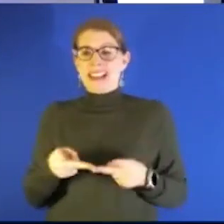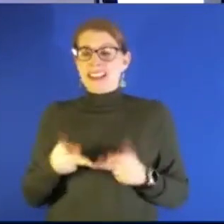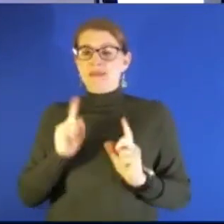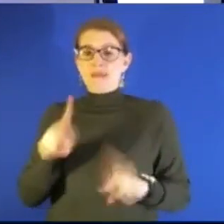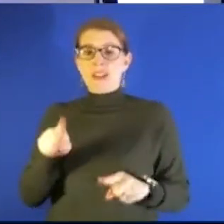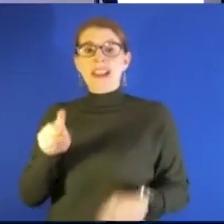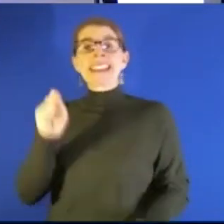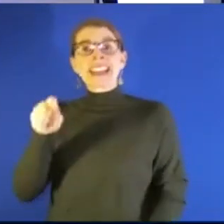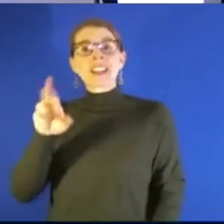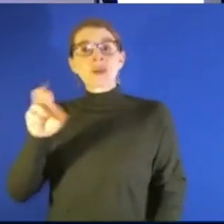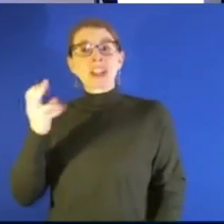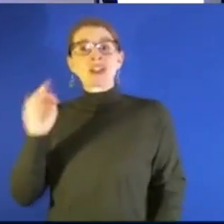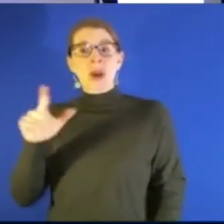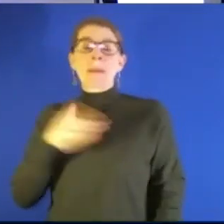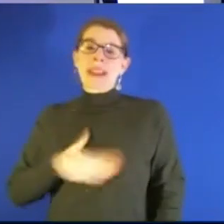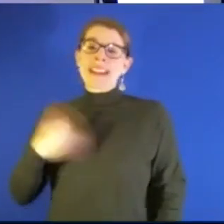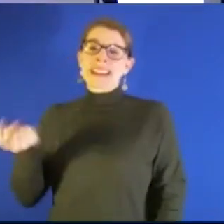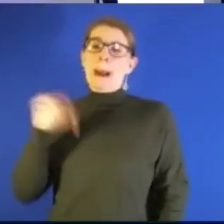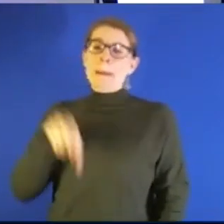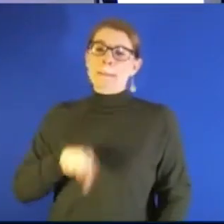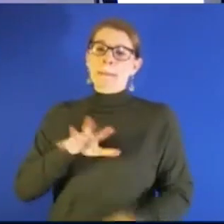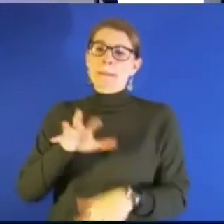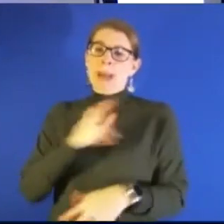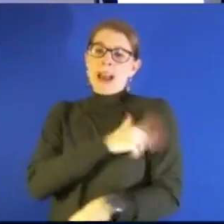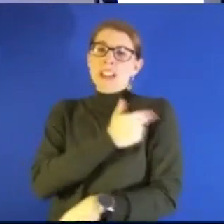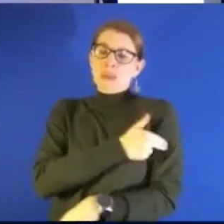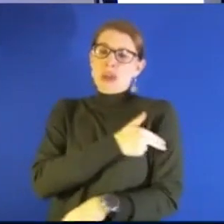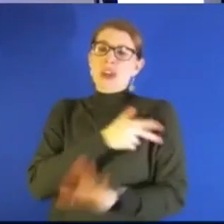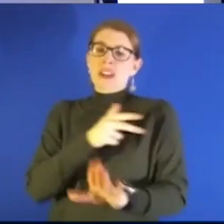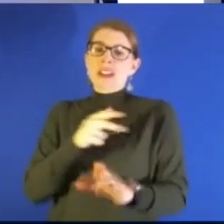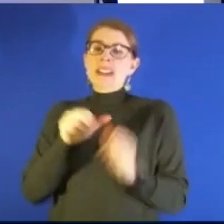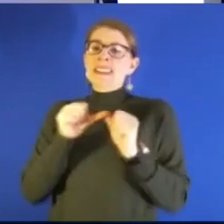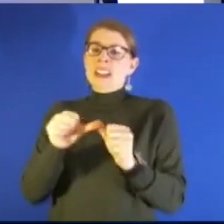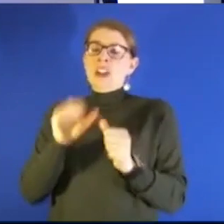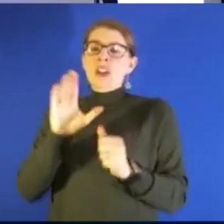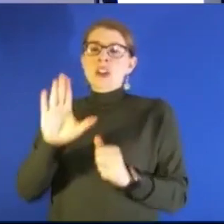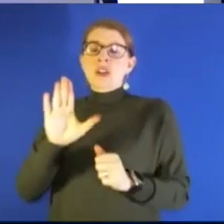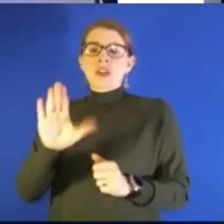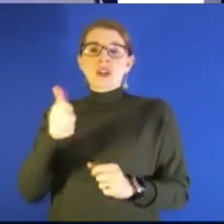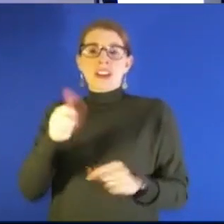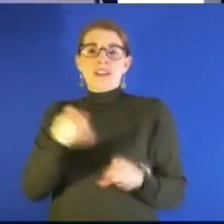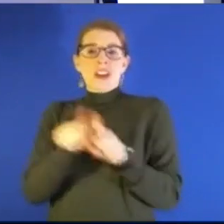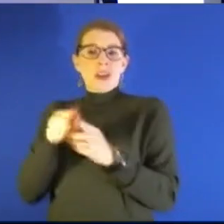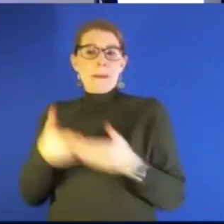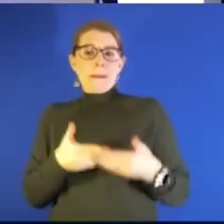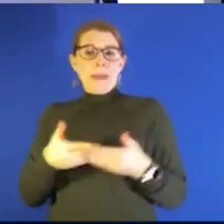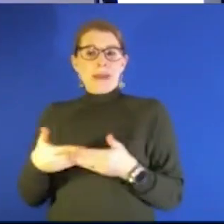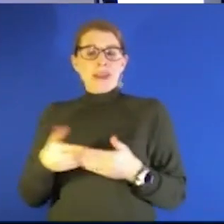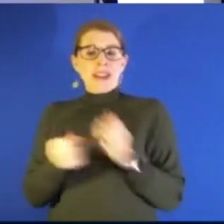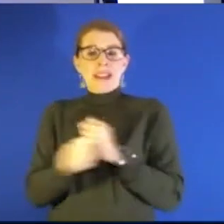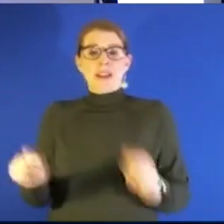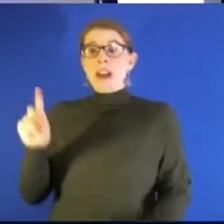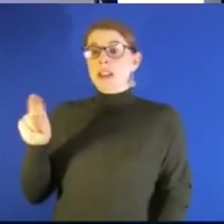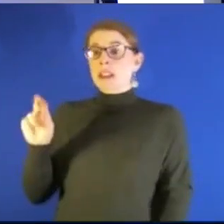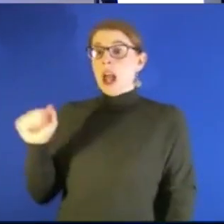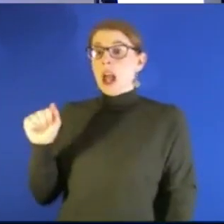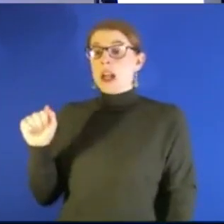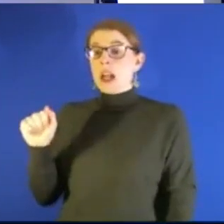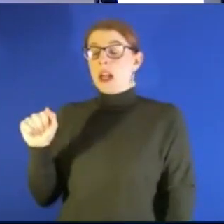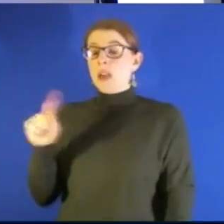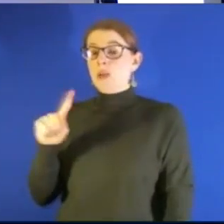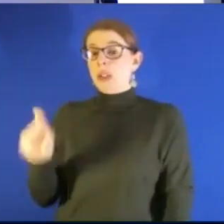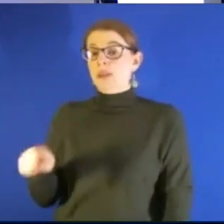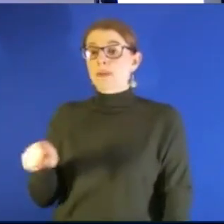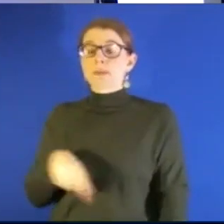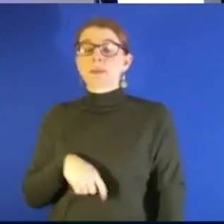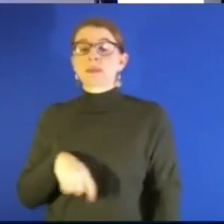come to the hospital, get your last 2 appointments in, keep you and your baby safe. Donna has a question. She saw a report on the NBC Nightly News last night